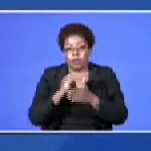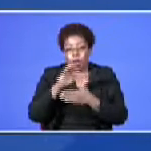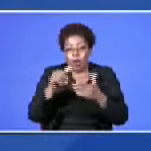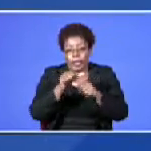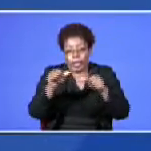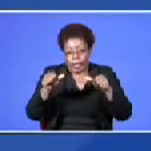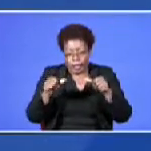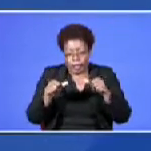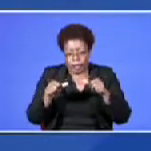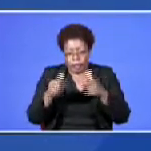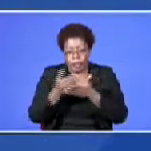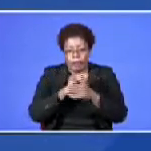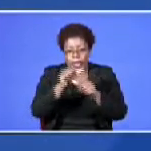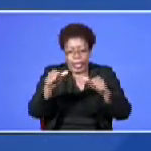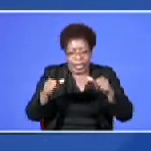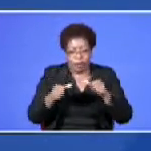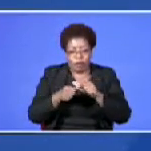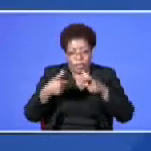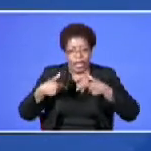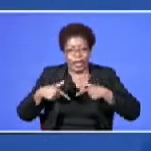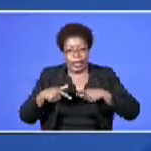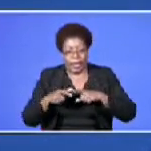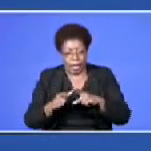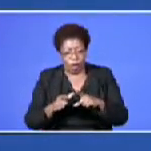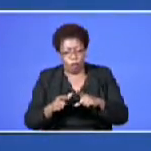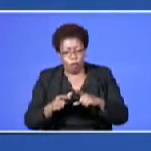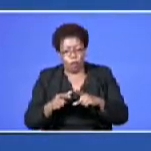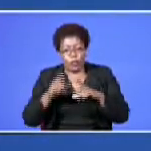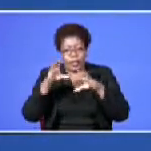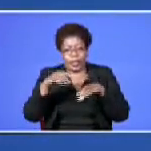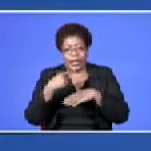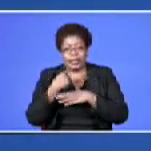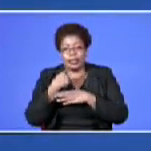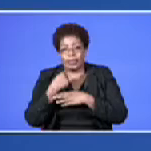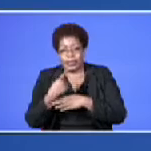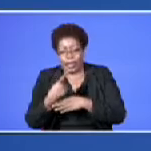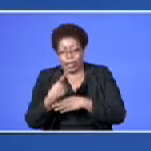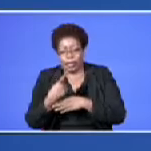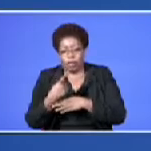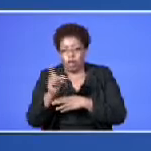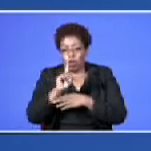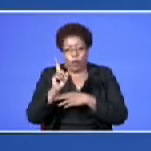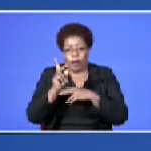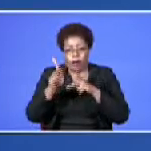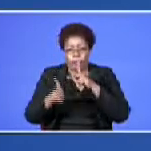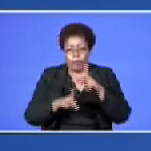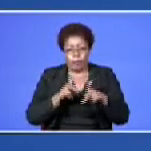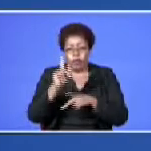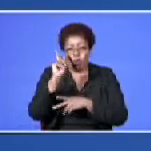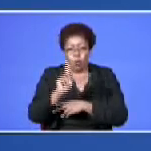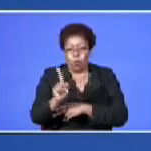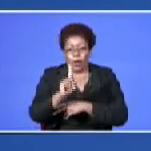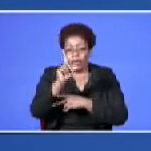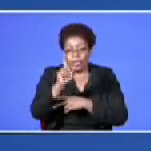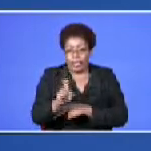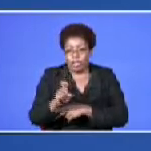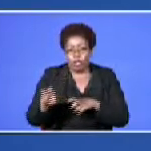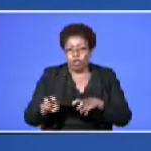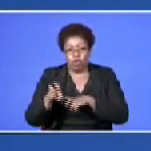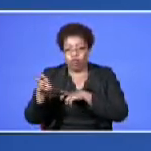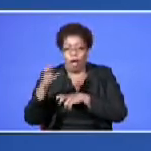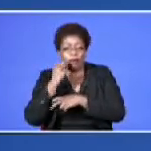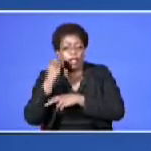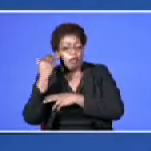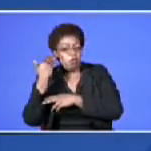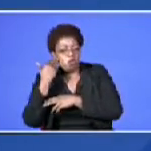allowed as well, because we can't tell you specifically where all people are going to have a need to travel, whether that's traveling back home,